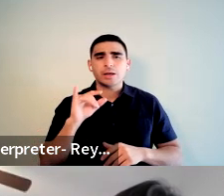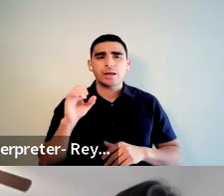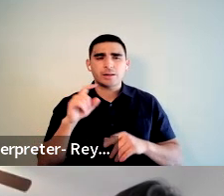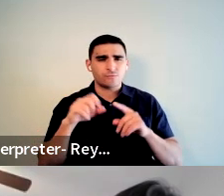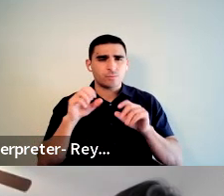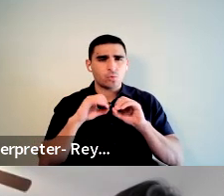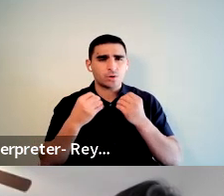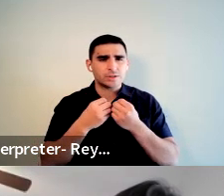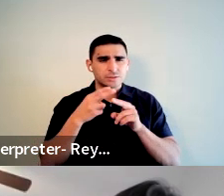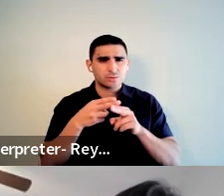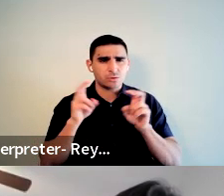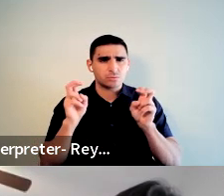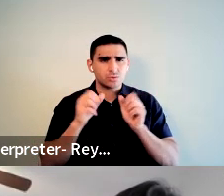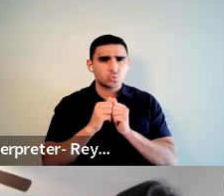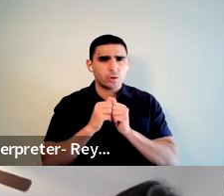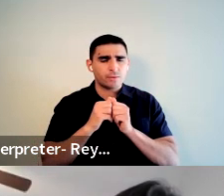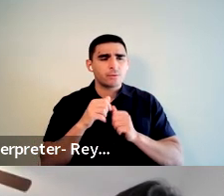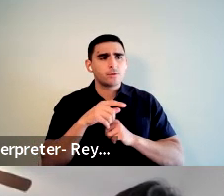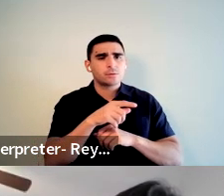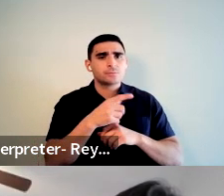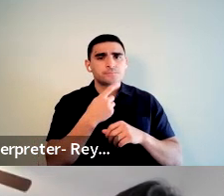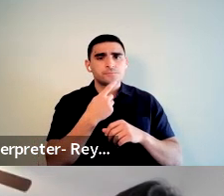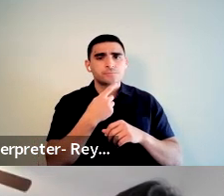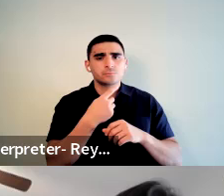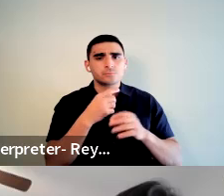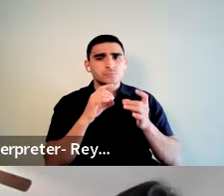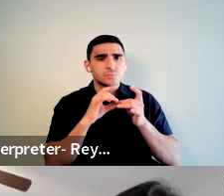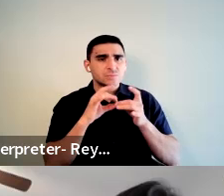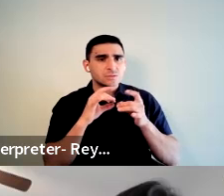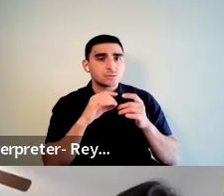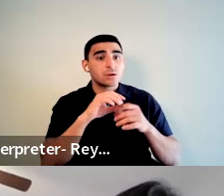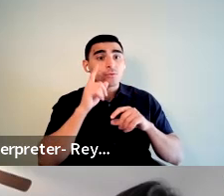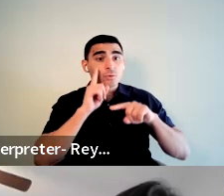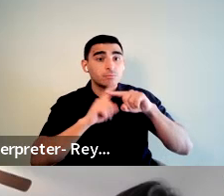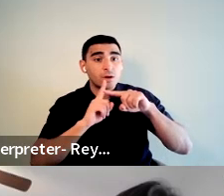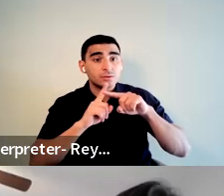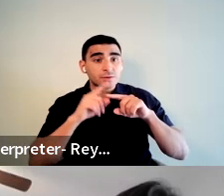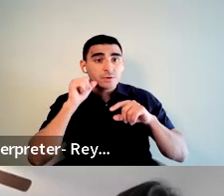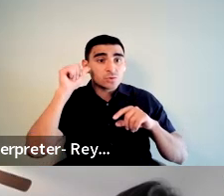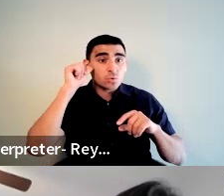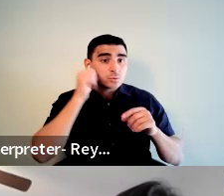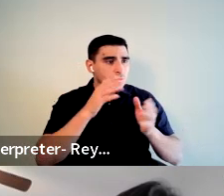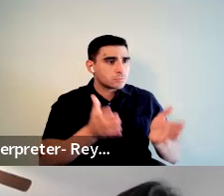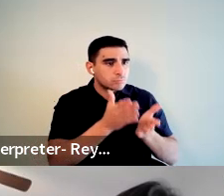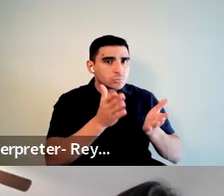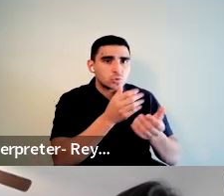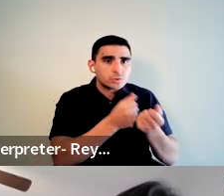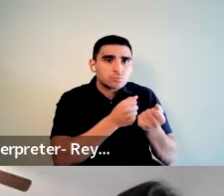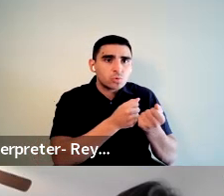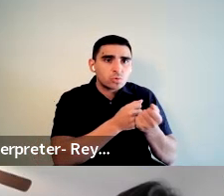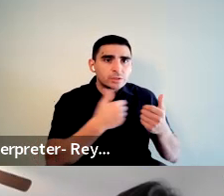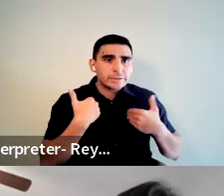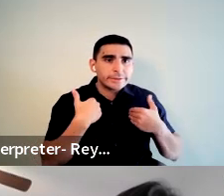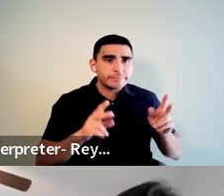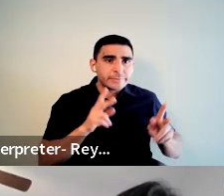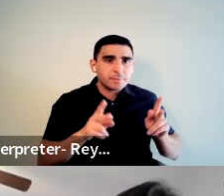about the fact that there may not be other positive adults kind of supporting young people through the process, especially